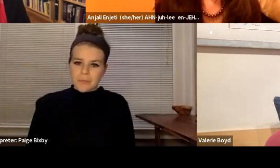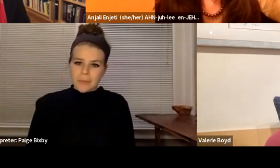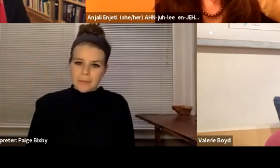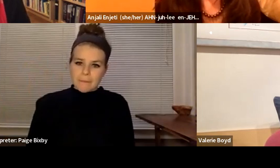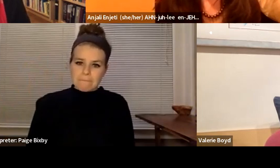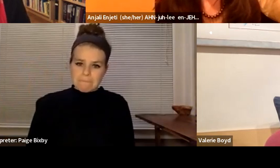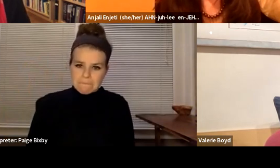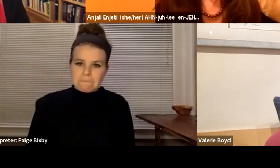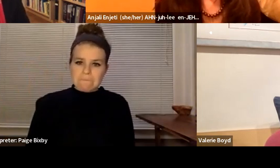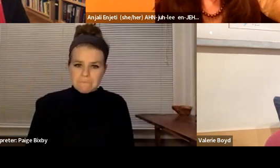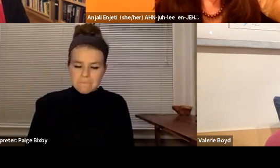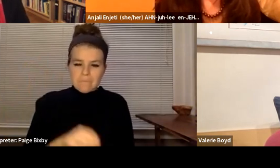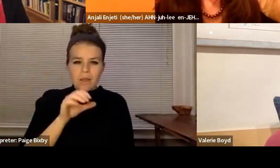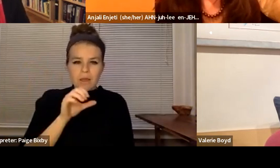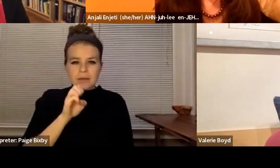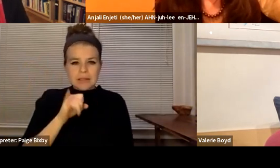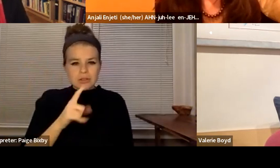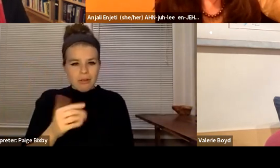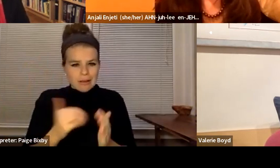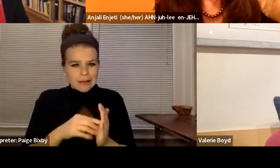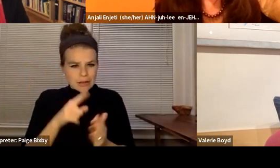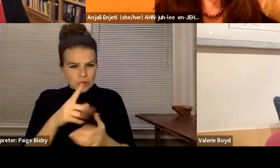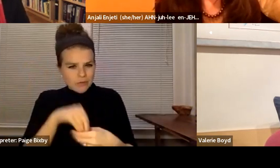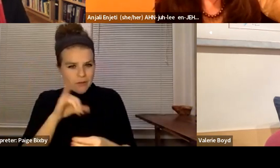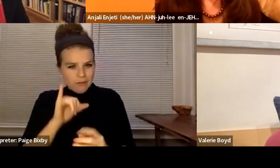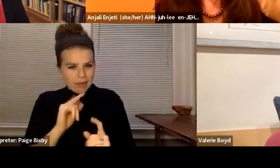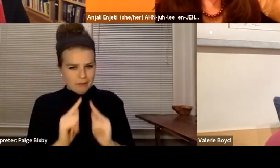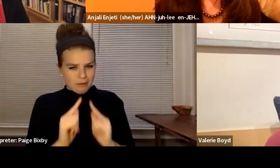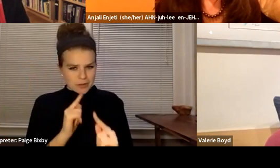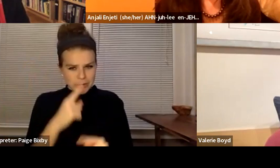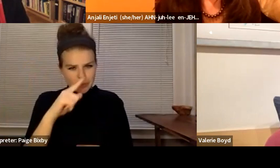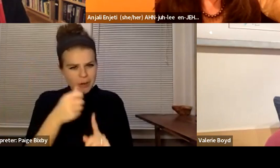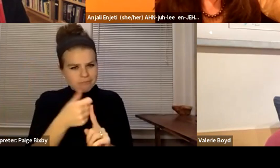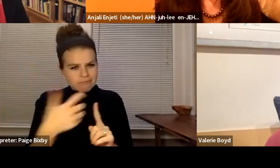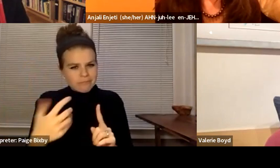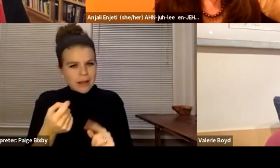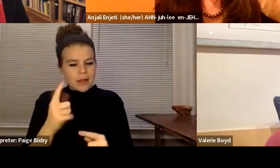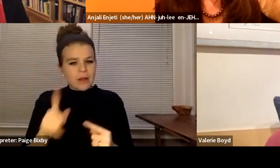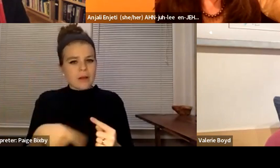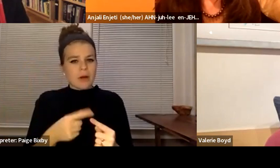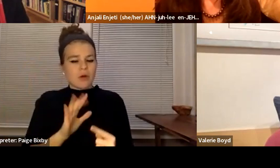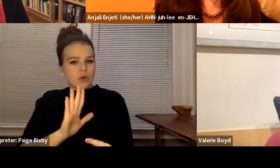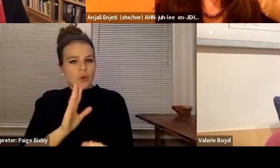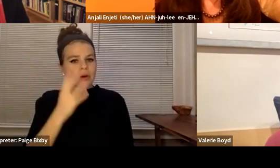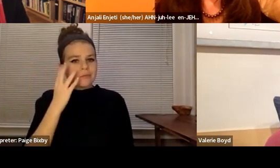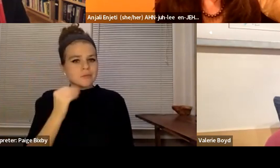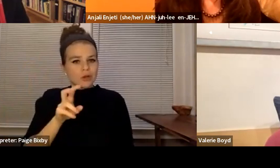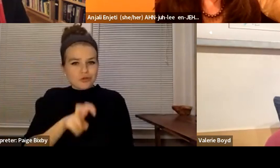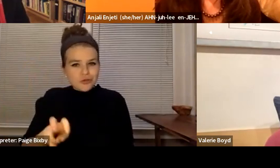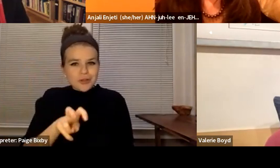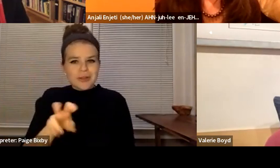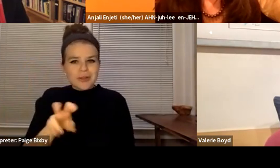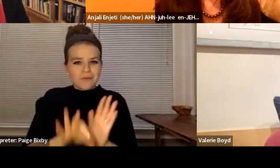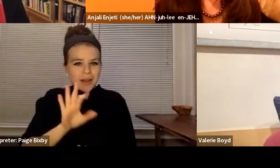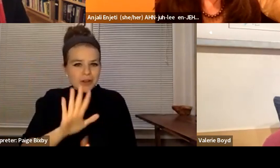Sejal, again, you were part of this conversation. I mean, can you share a little bit about sort of your journey to finding your community